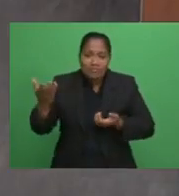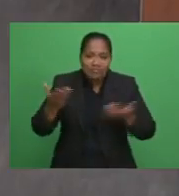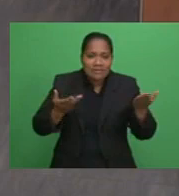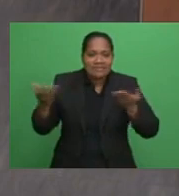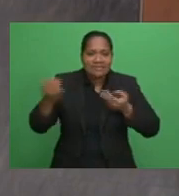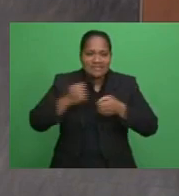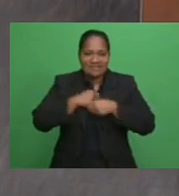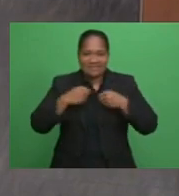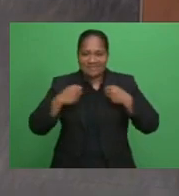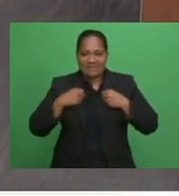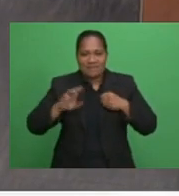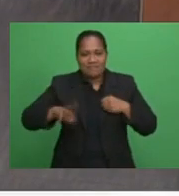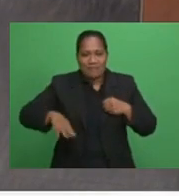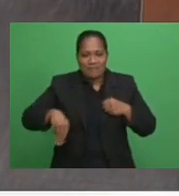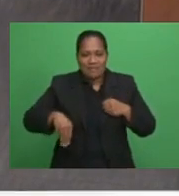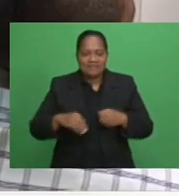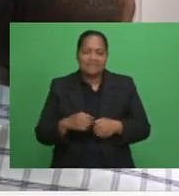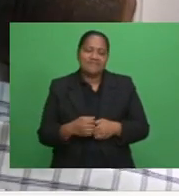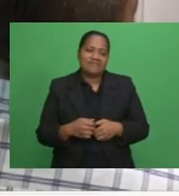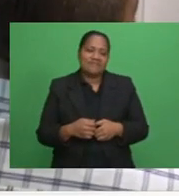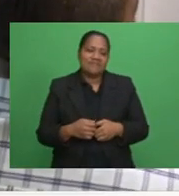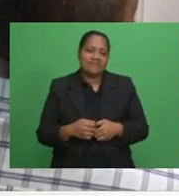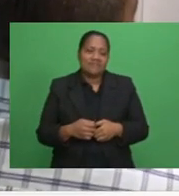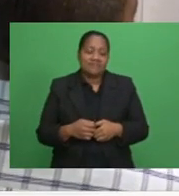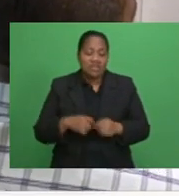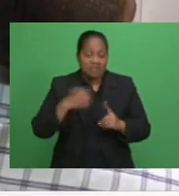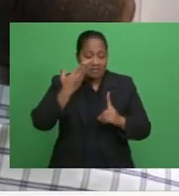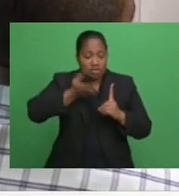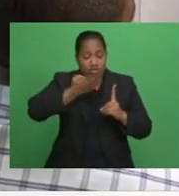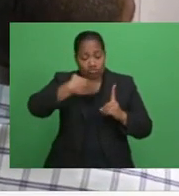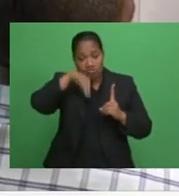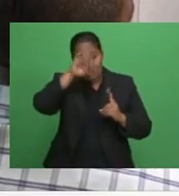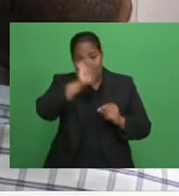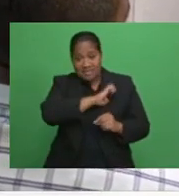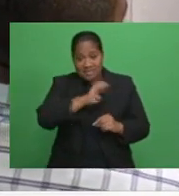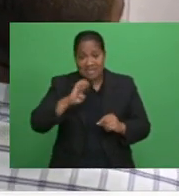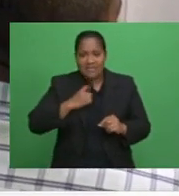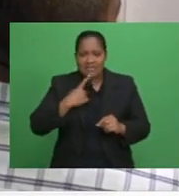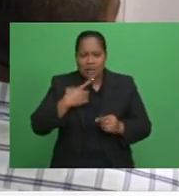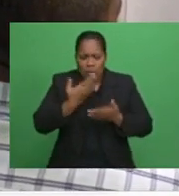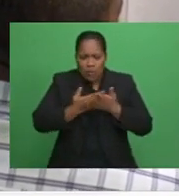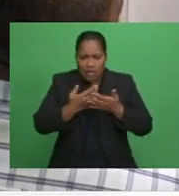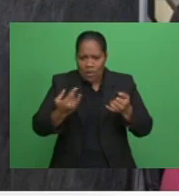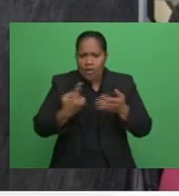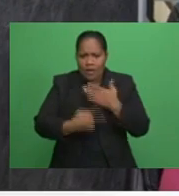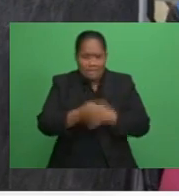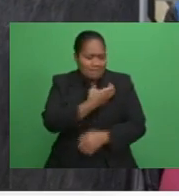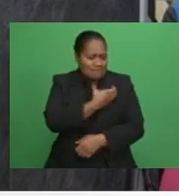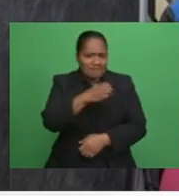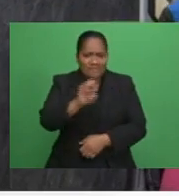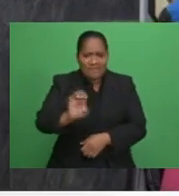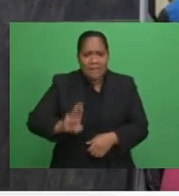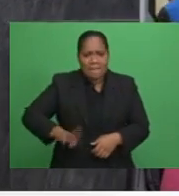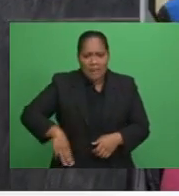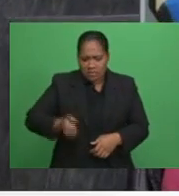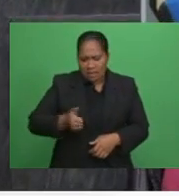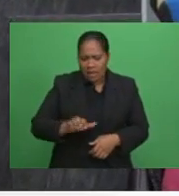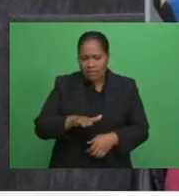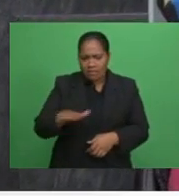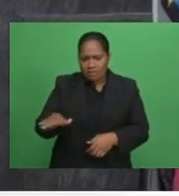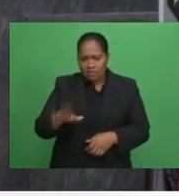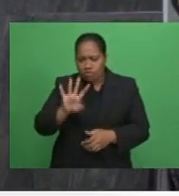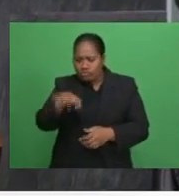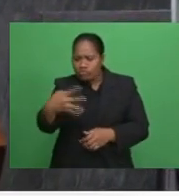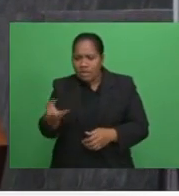Chief Executive Chauchi Koroi says the online platforms have empowered members, allowing them to check their contributions and plan